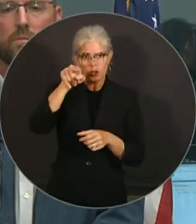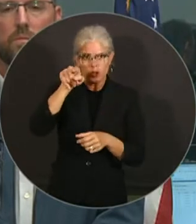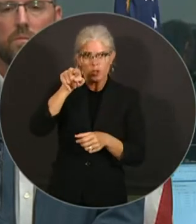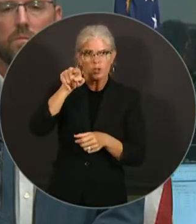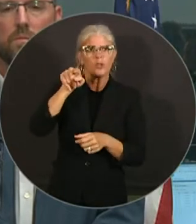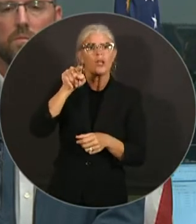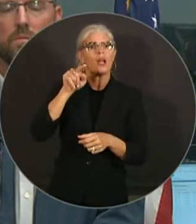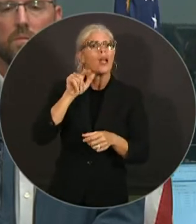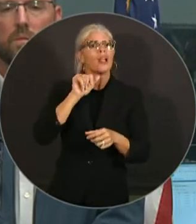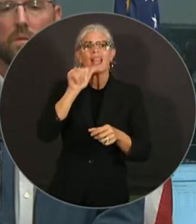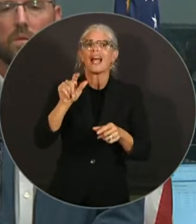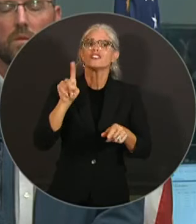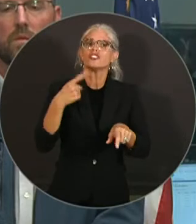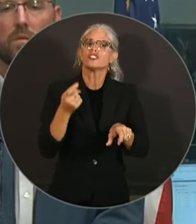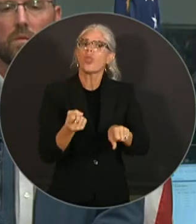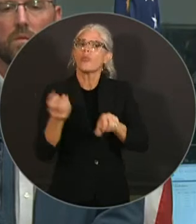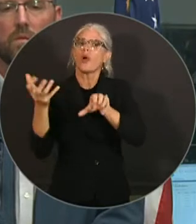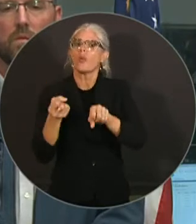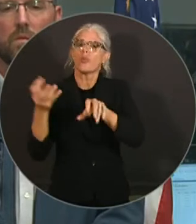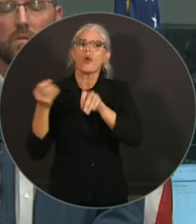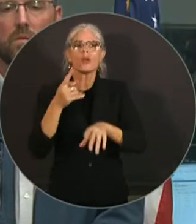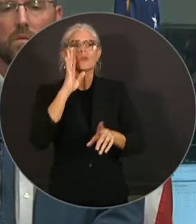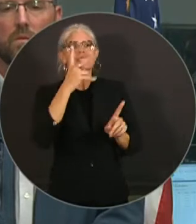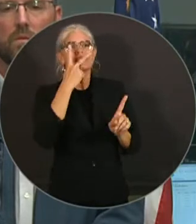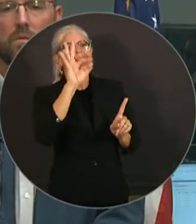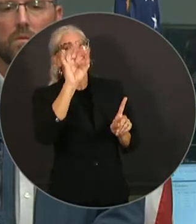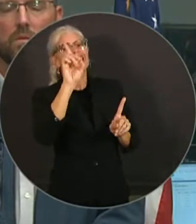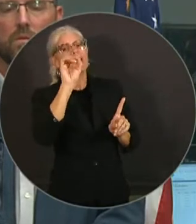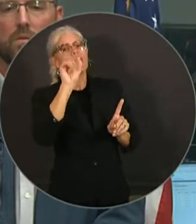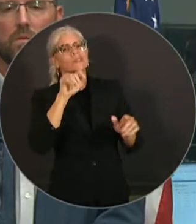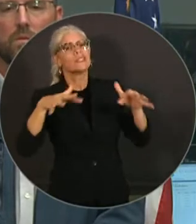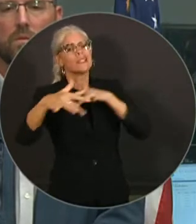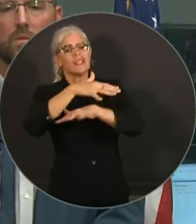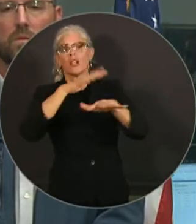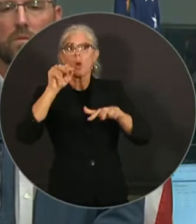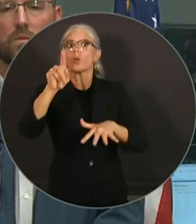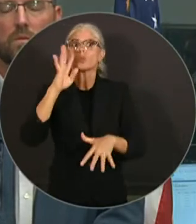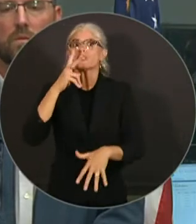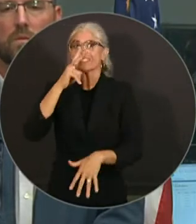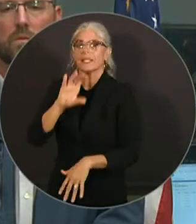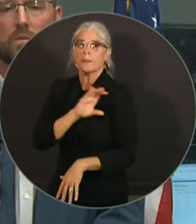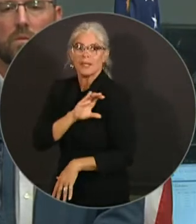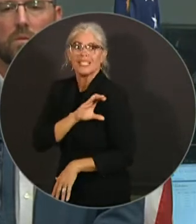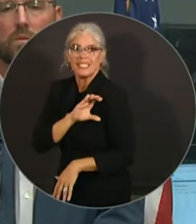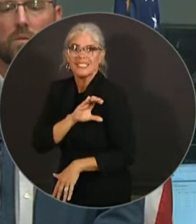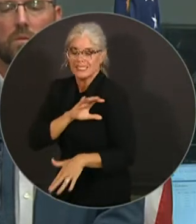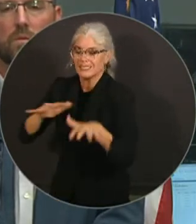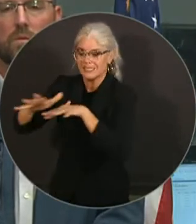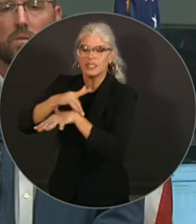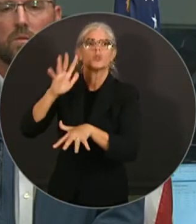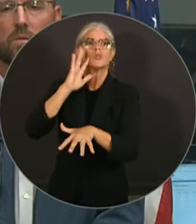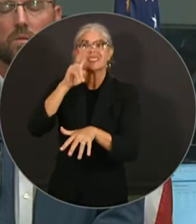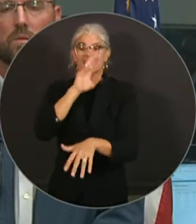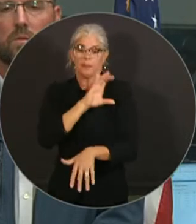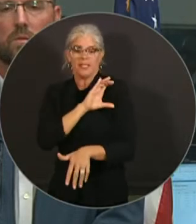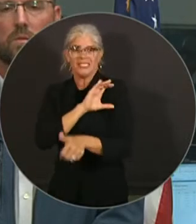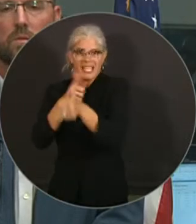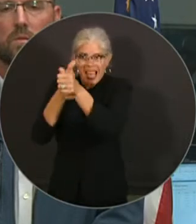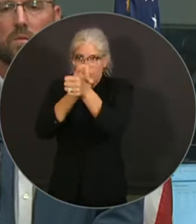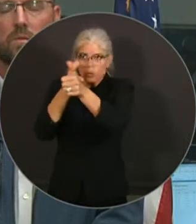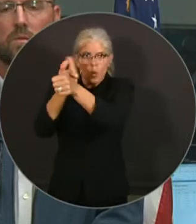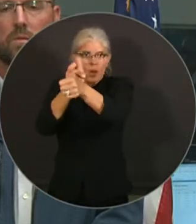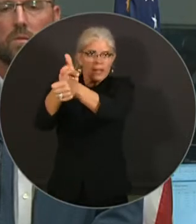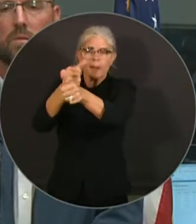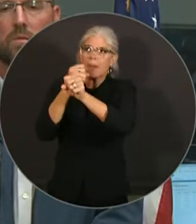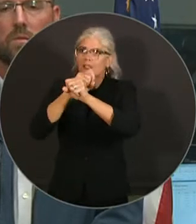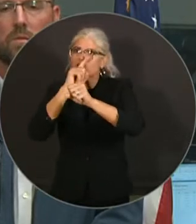those DOT trucks around, but you're also going to see state troopers moving and escorting fuel trucks around as well. We will be, again, there